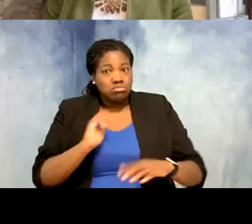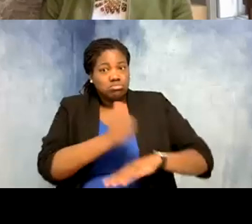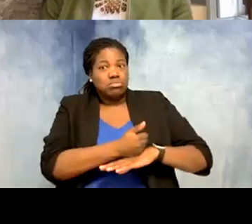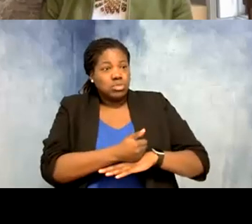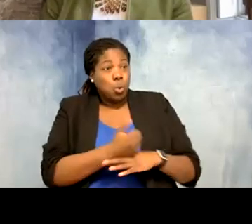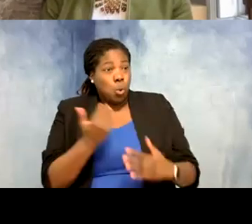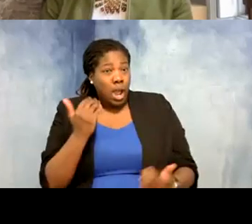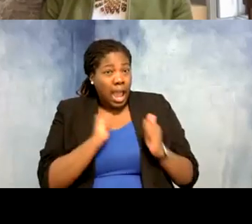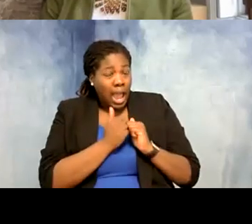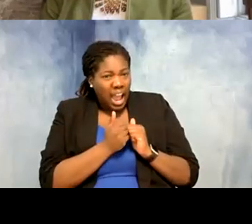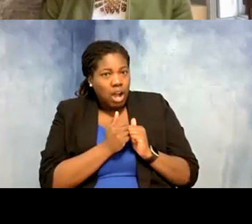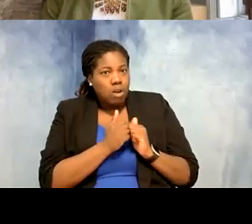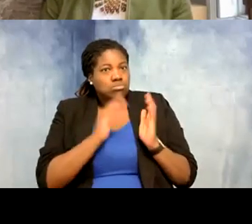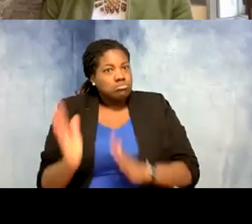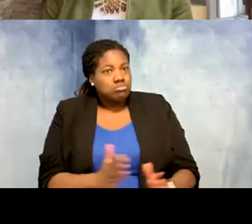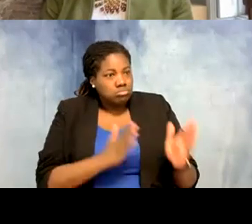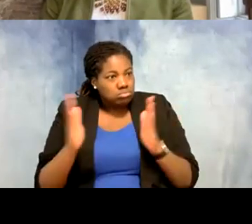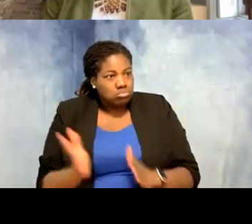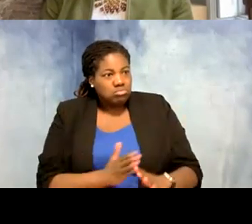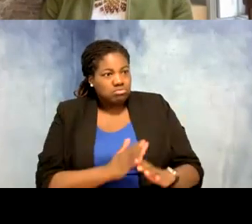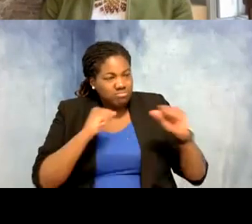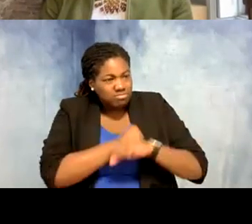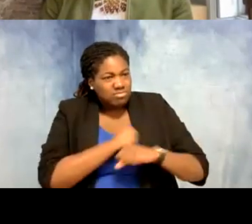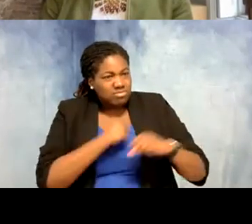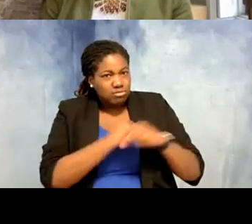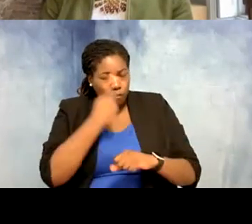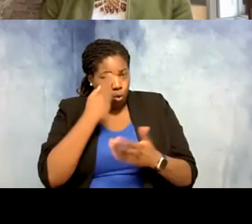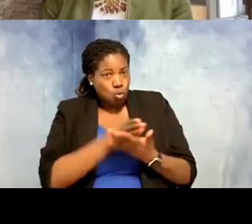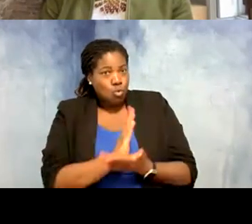by organizing and fighting for that right.